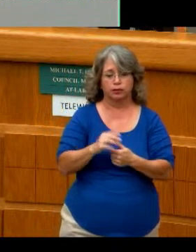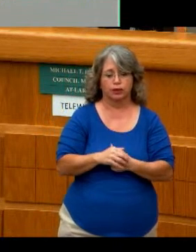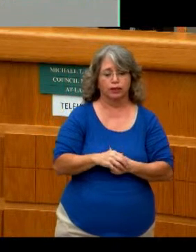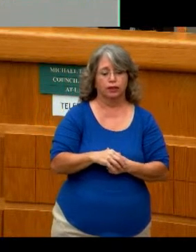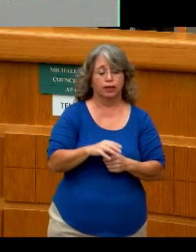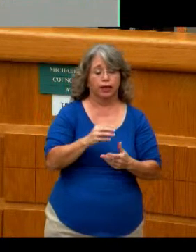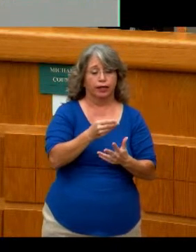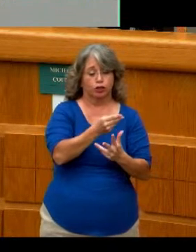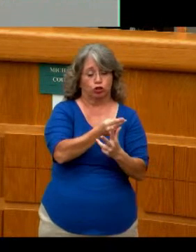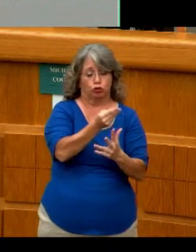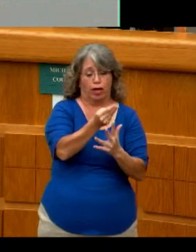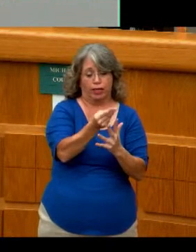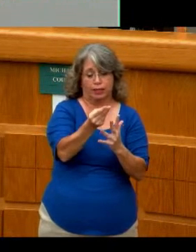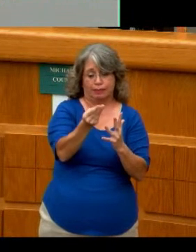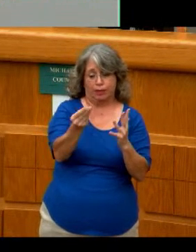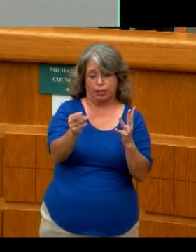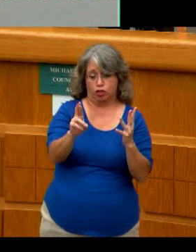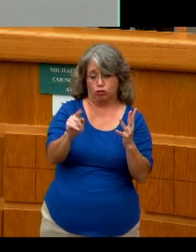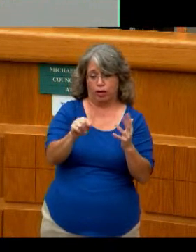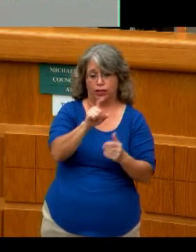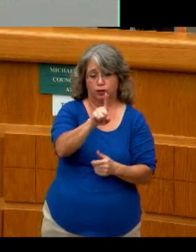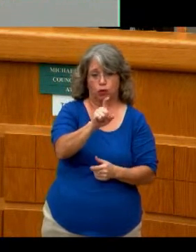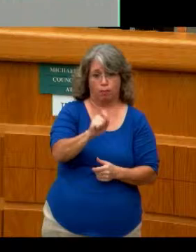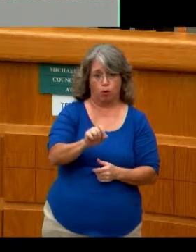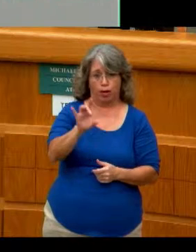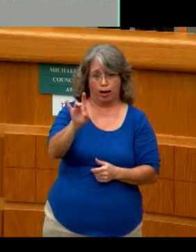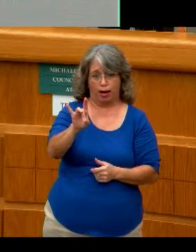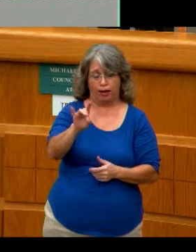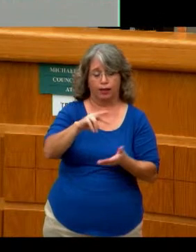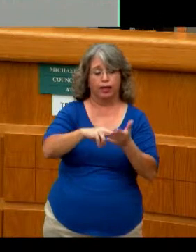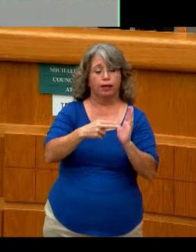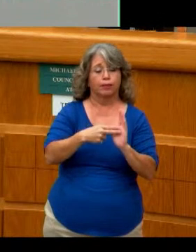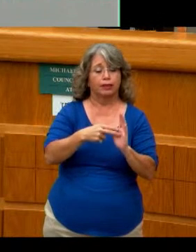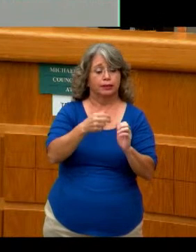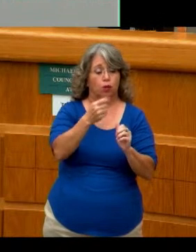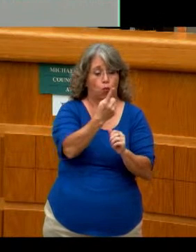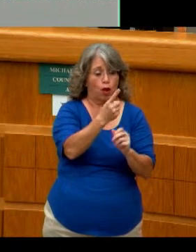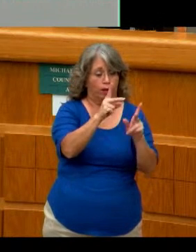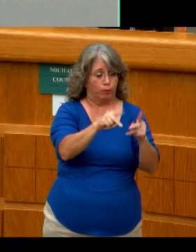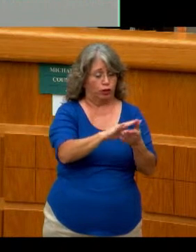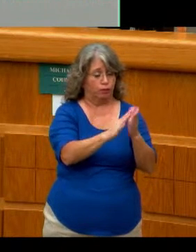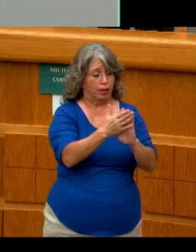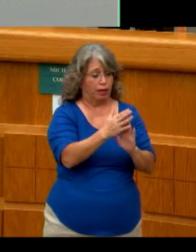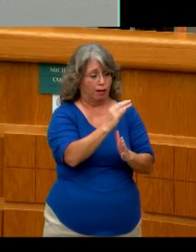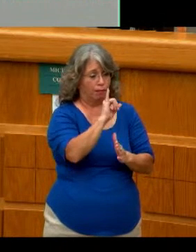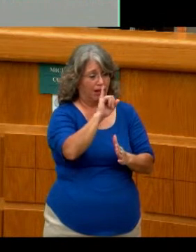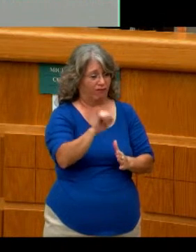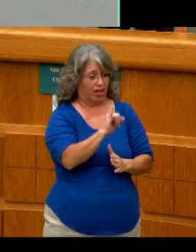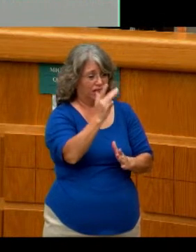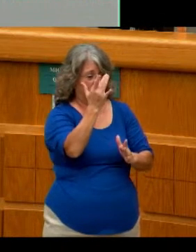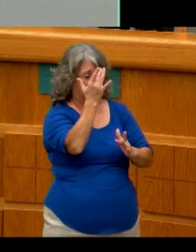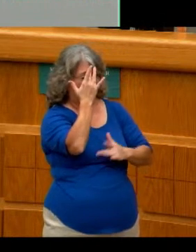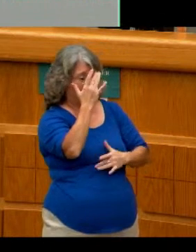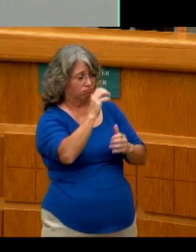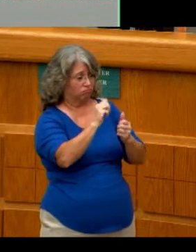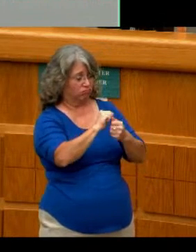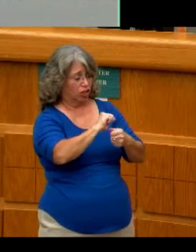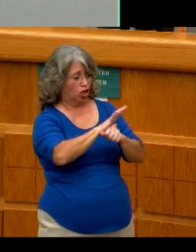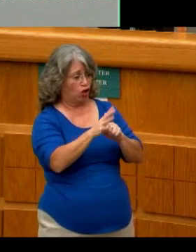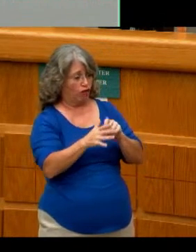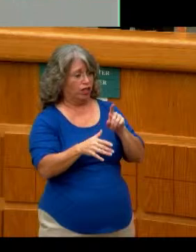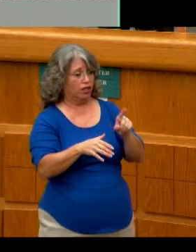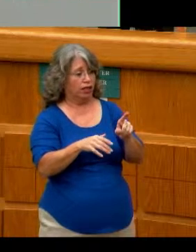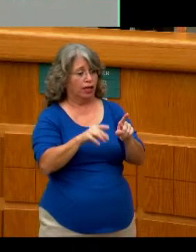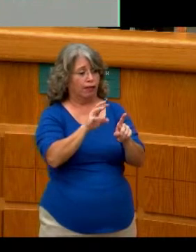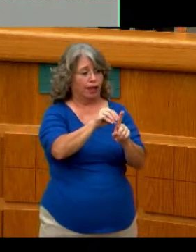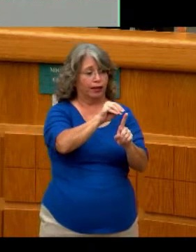the transmission rate is projected to be 1.8. That means for every person that gets infected, they get an additional 1